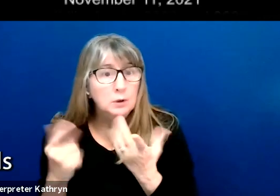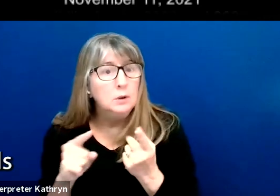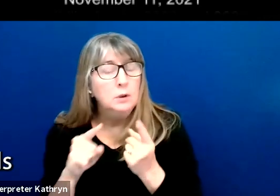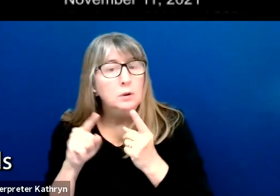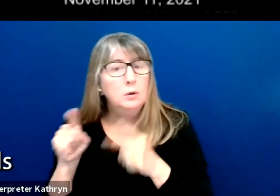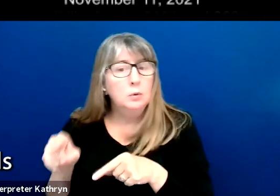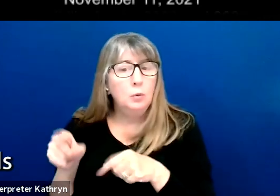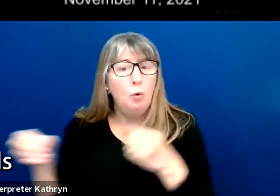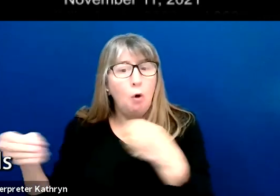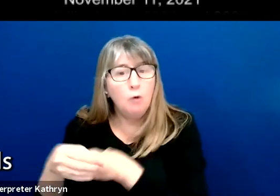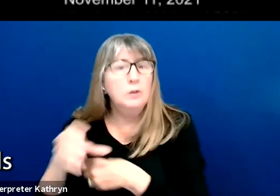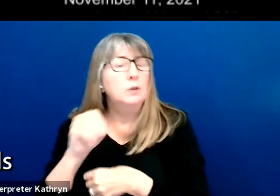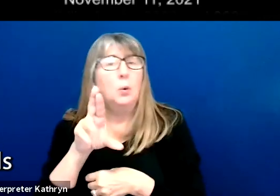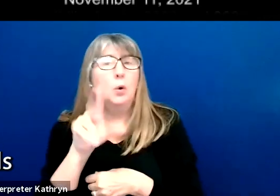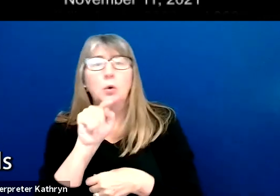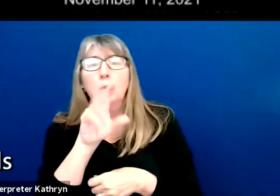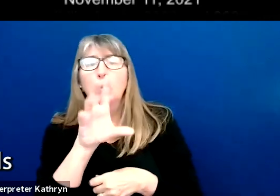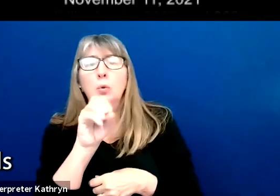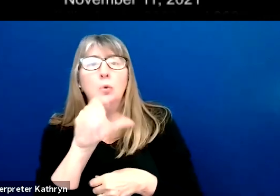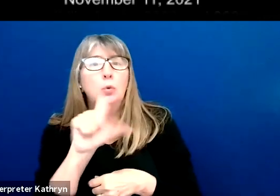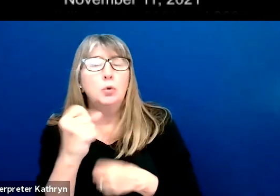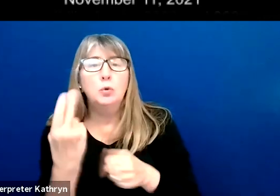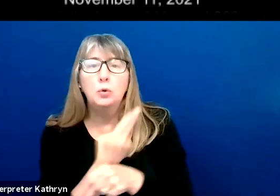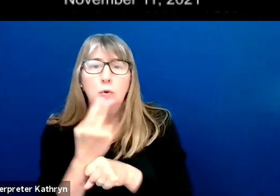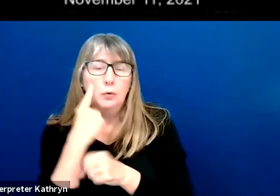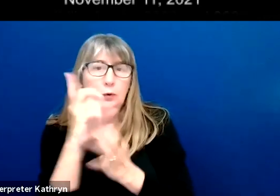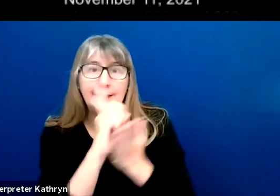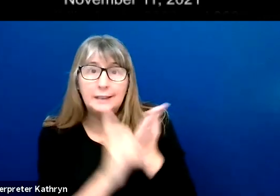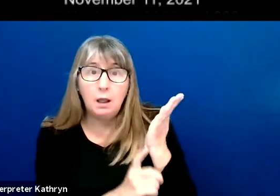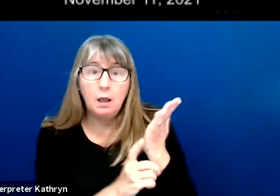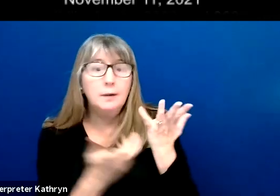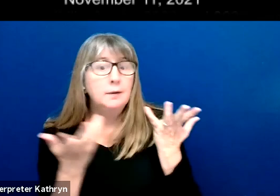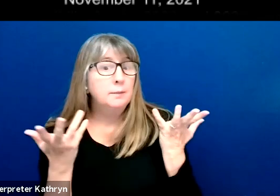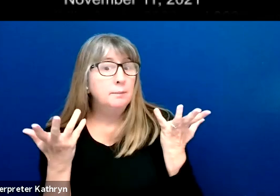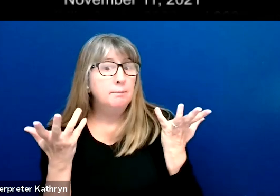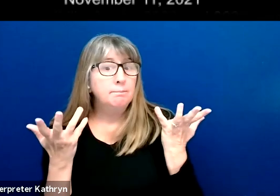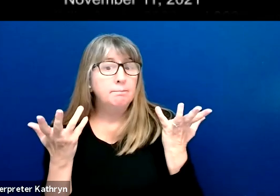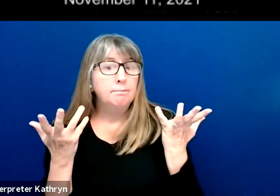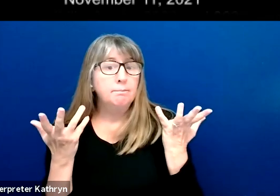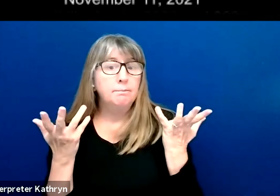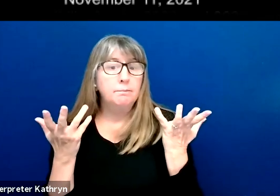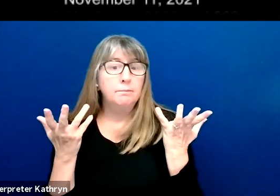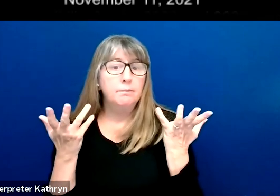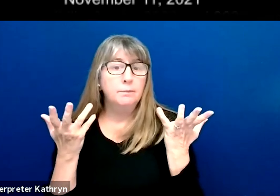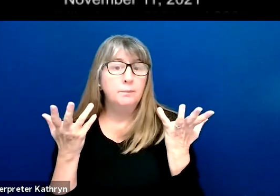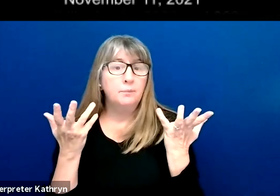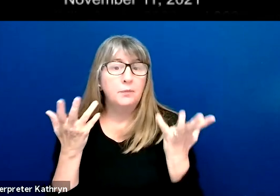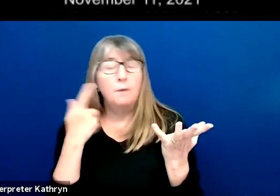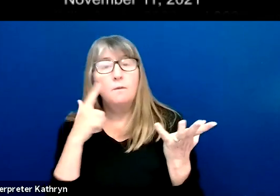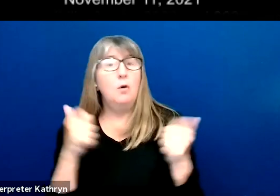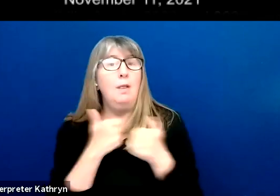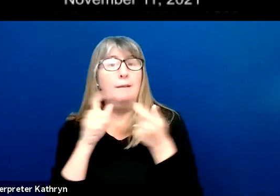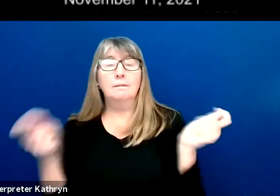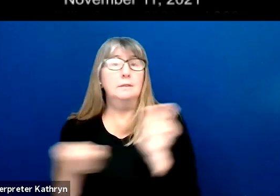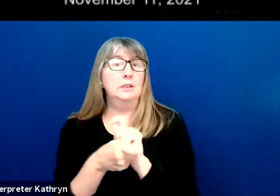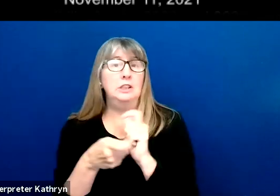What is the tools you use to design the tools that will probably Sure. change your life to better?